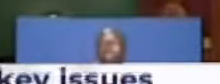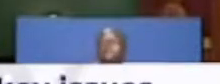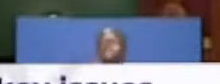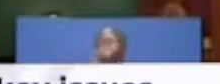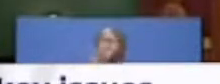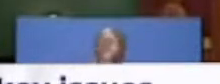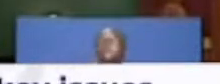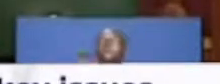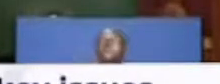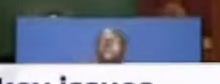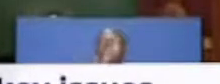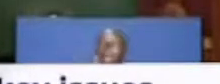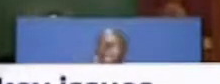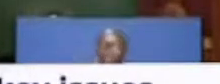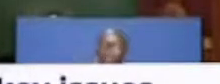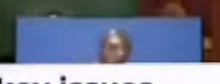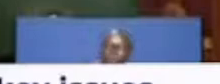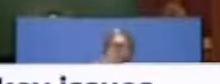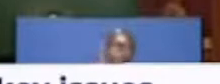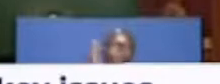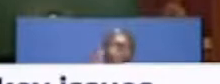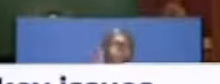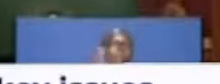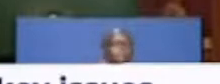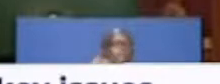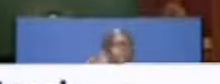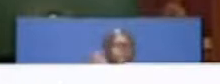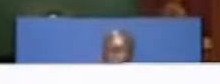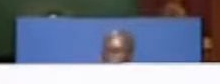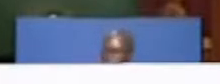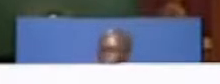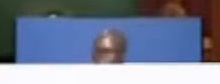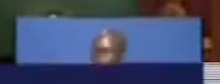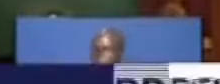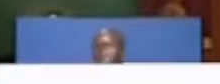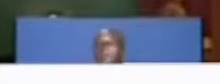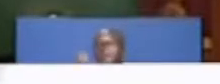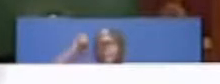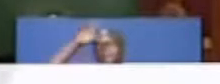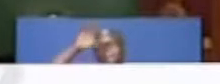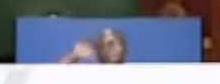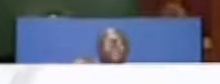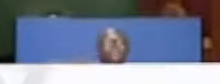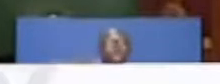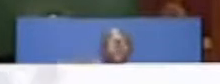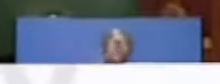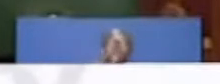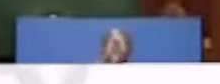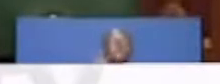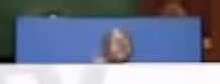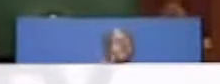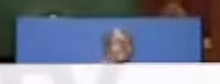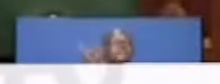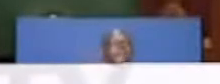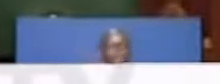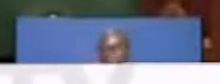from Mlolongo in Machakos County to Rironi in Kiambu County. Currently, this